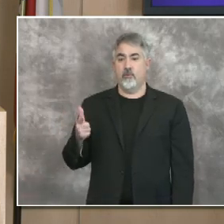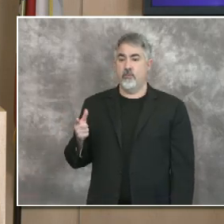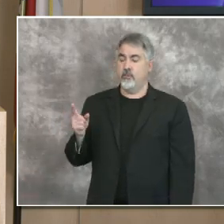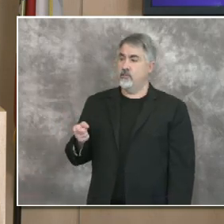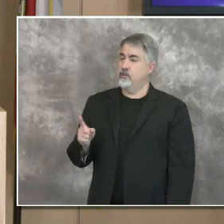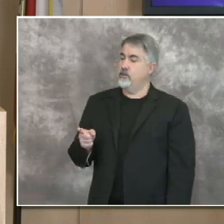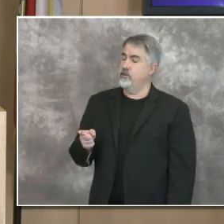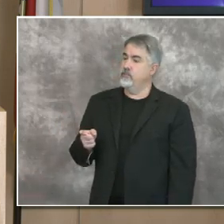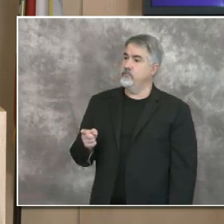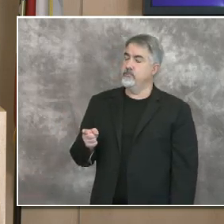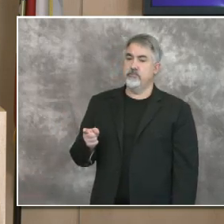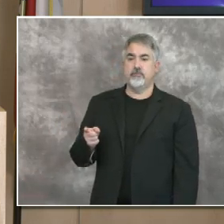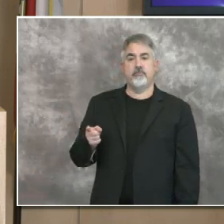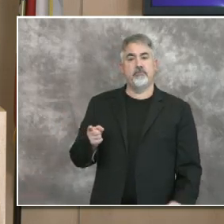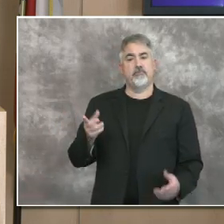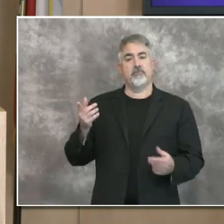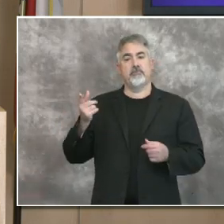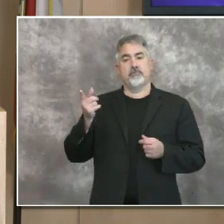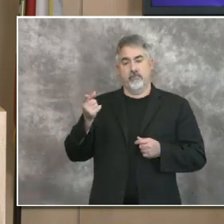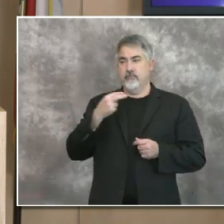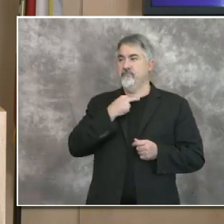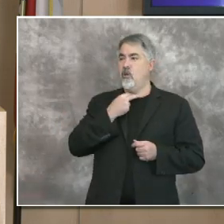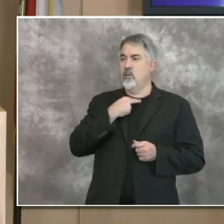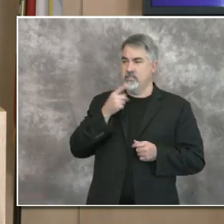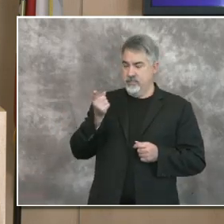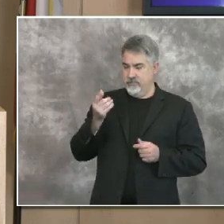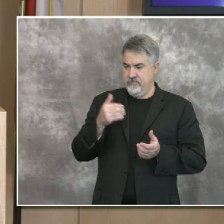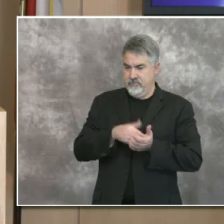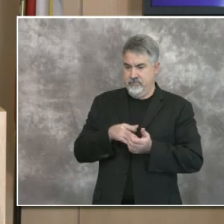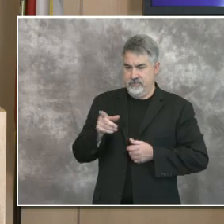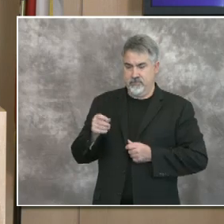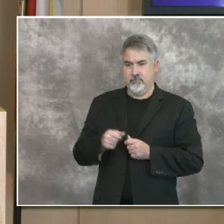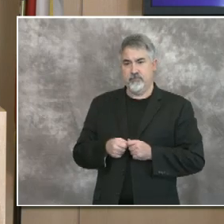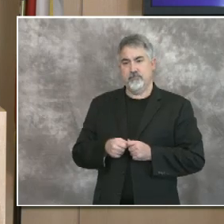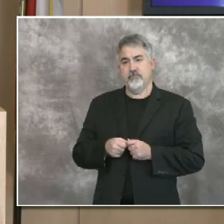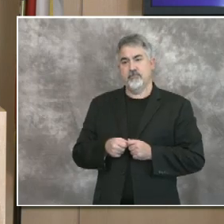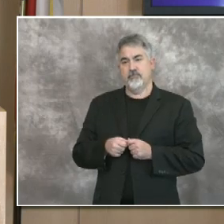Will Huntsberry with Voice of San Diego, please state your question.